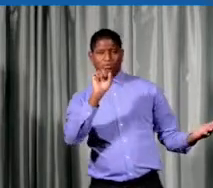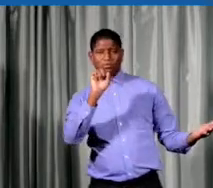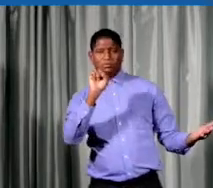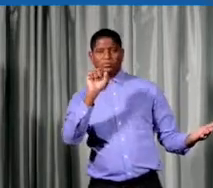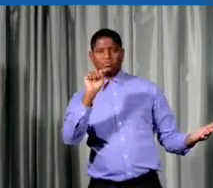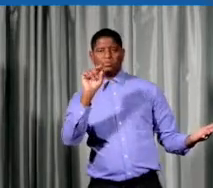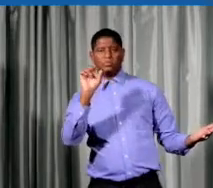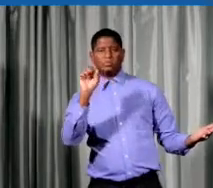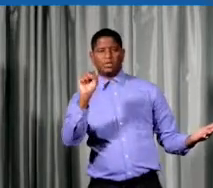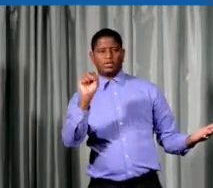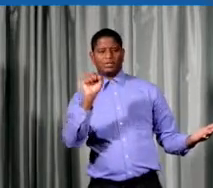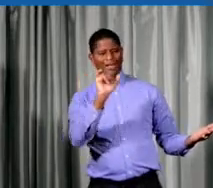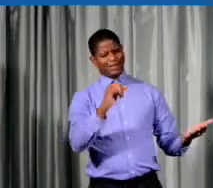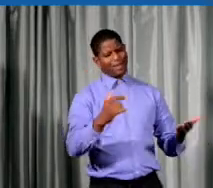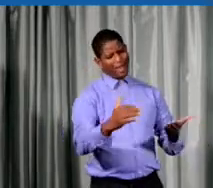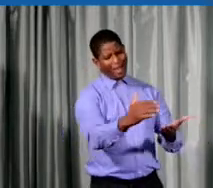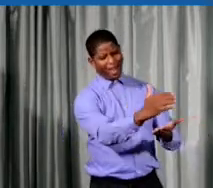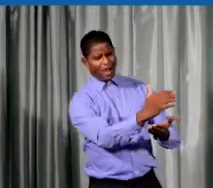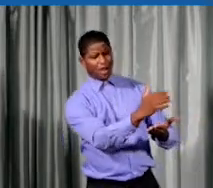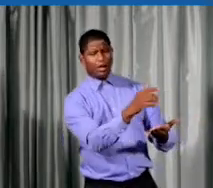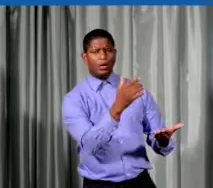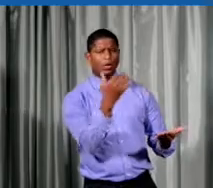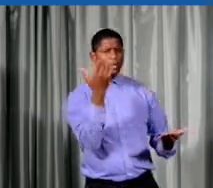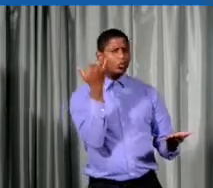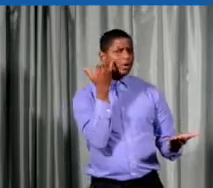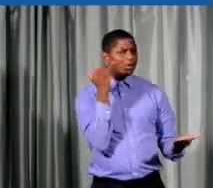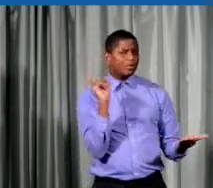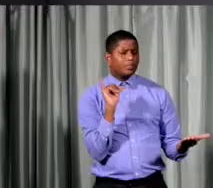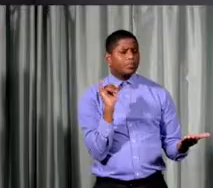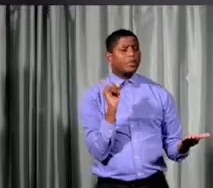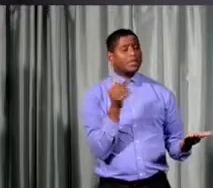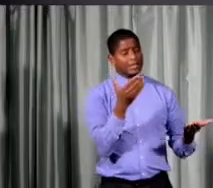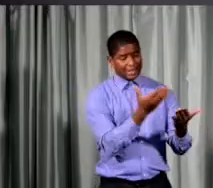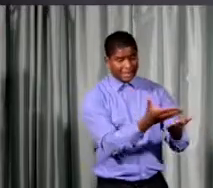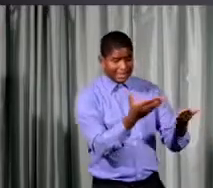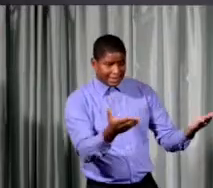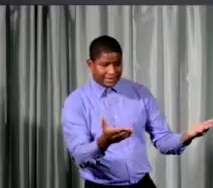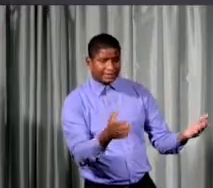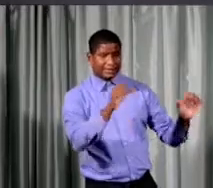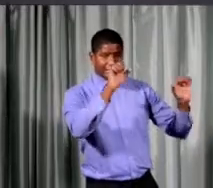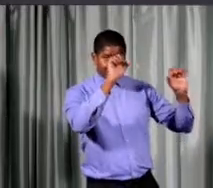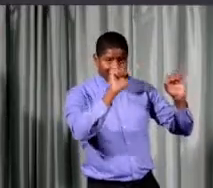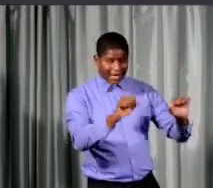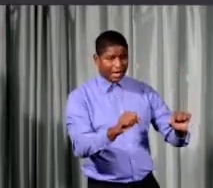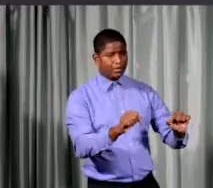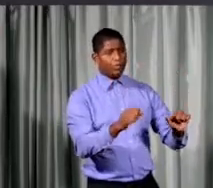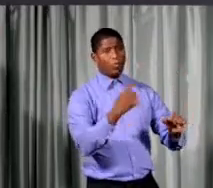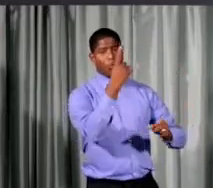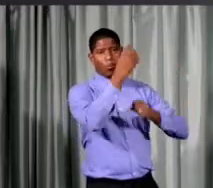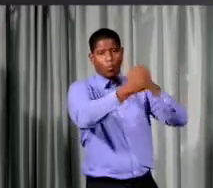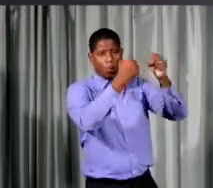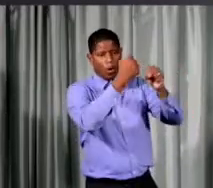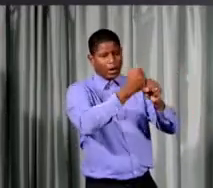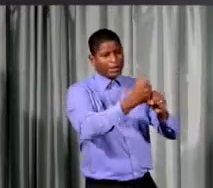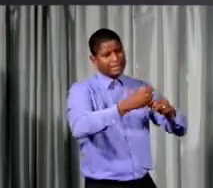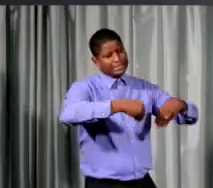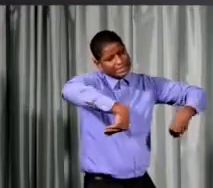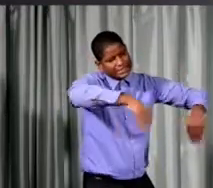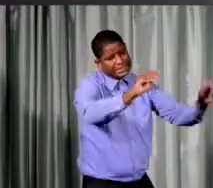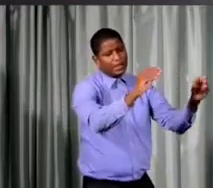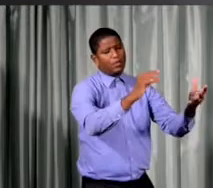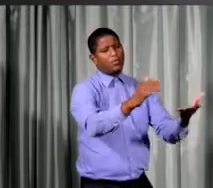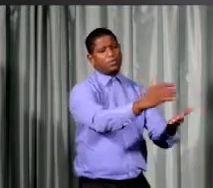to cash within a year. So when you look on the balance sheet, you'll see things like cash,